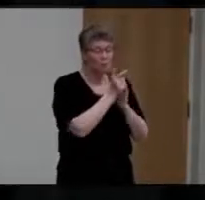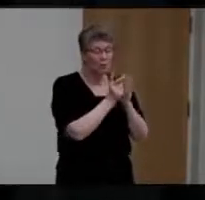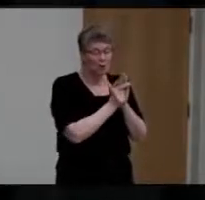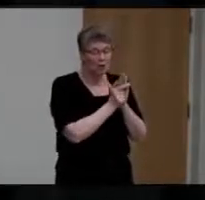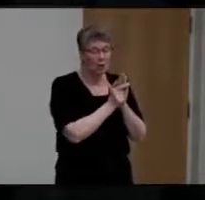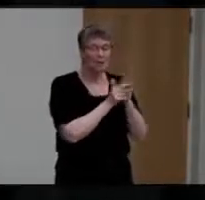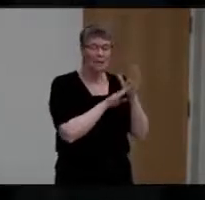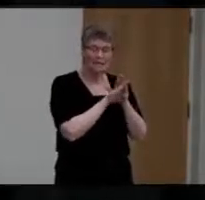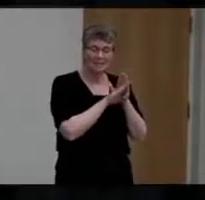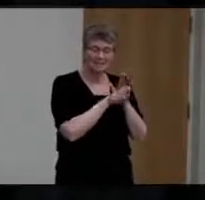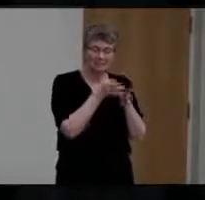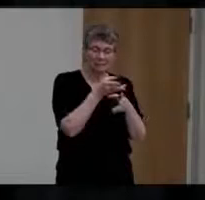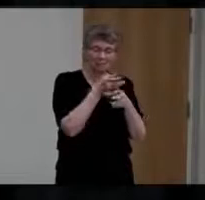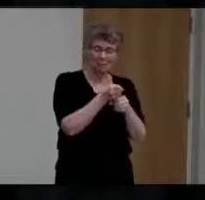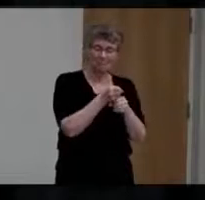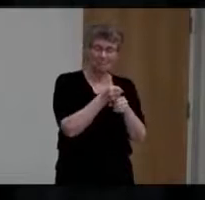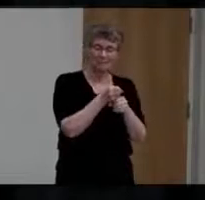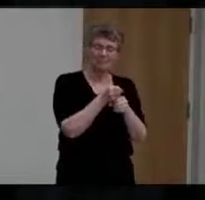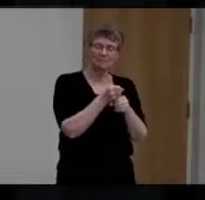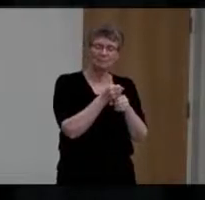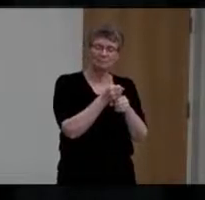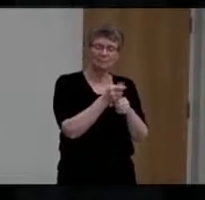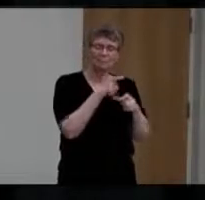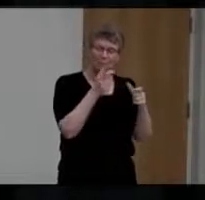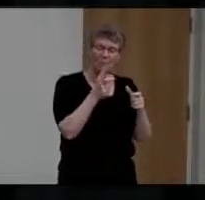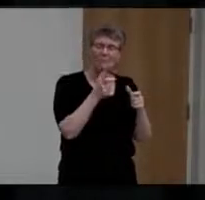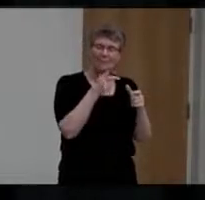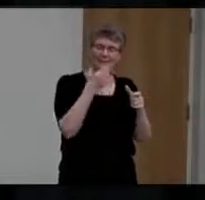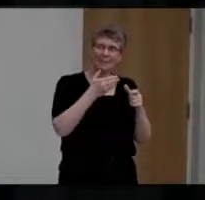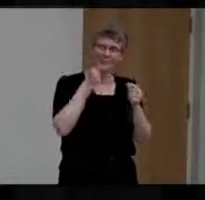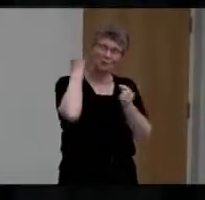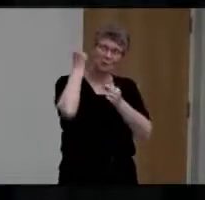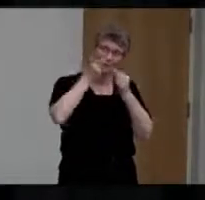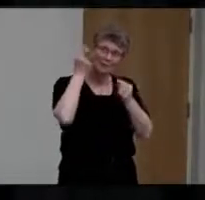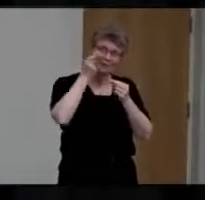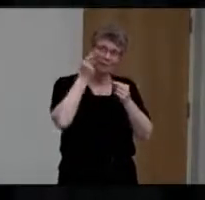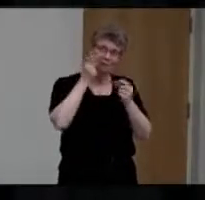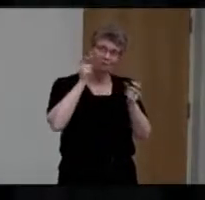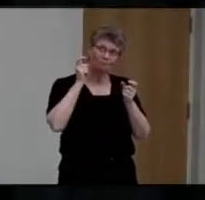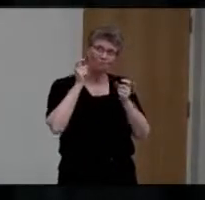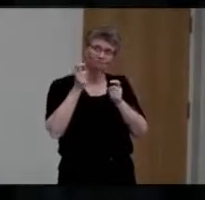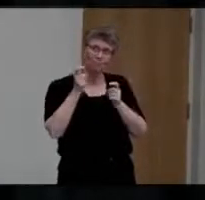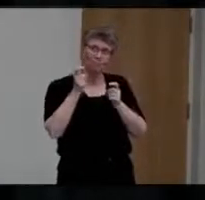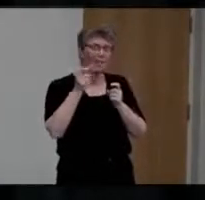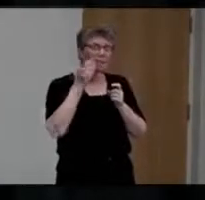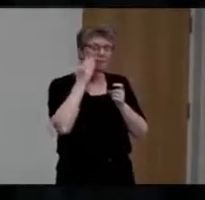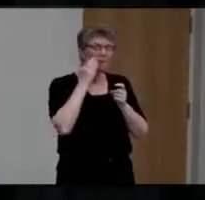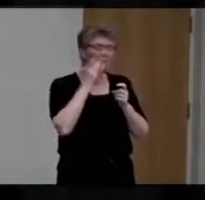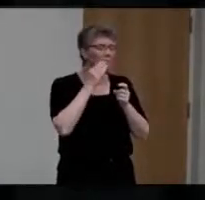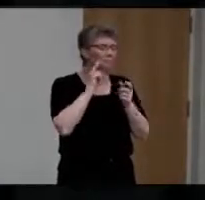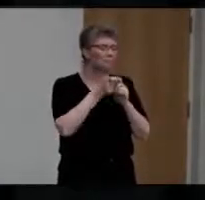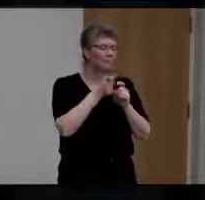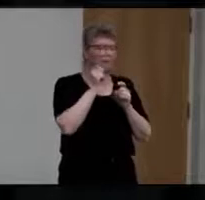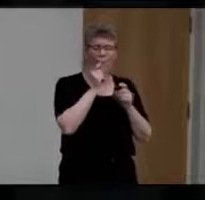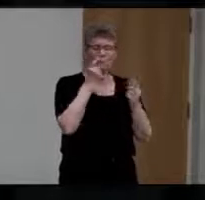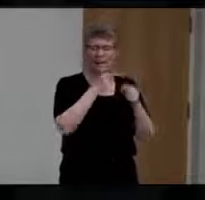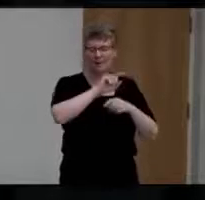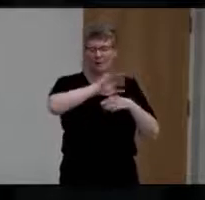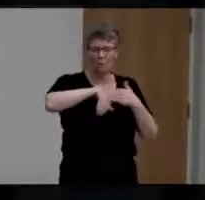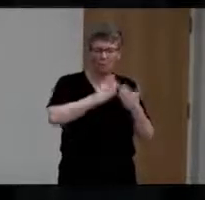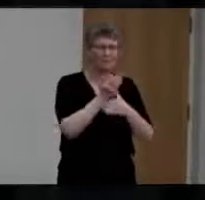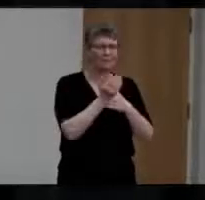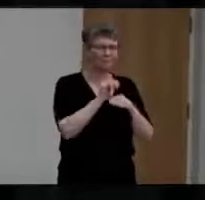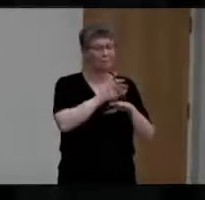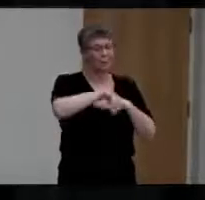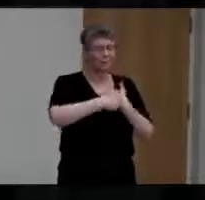to move. And it's okay sometimes to say, we're not going to do all of this at once. We can look at the parts where people are going to volunteer their data, or